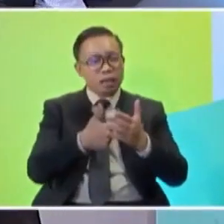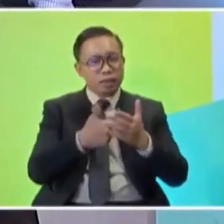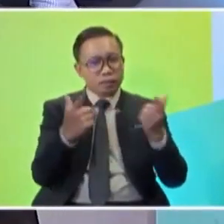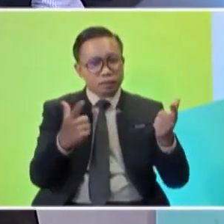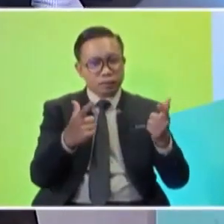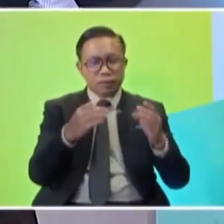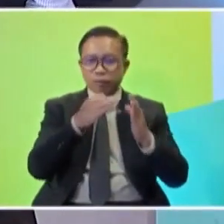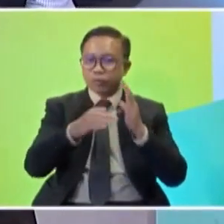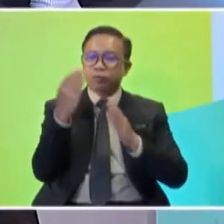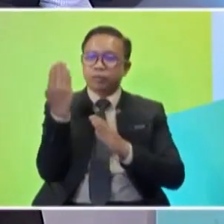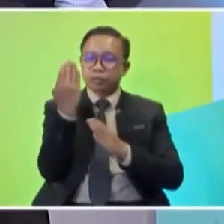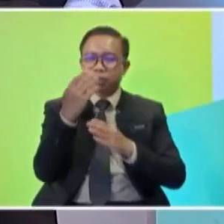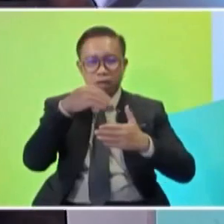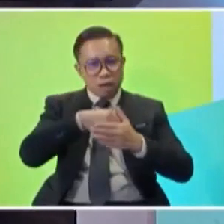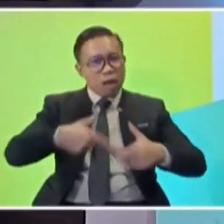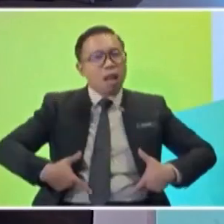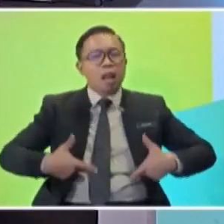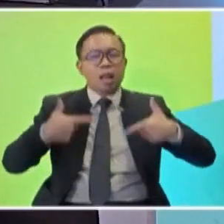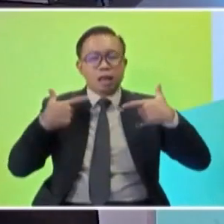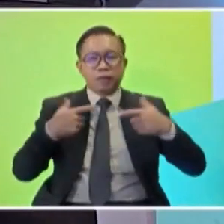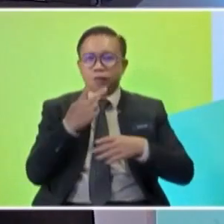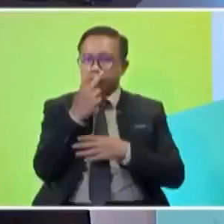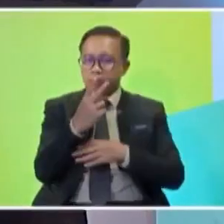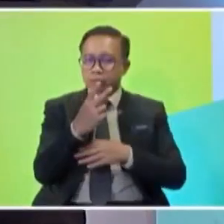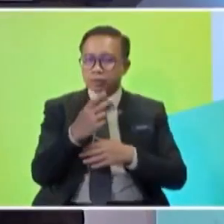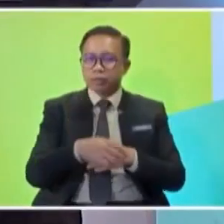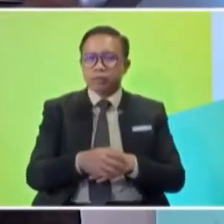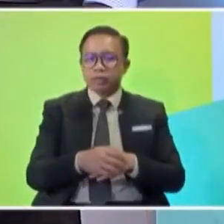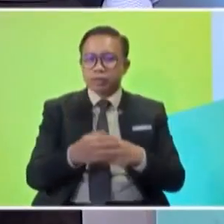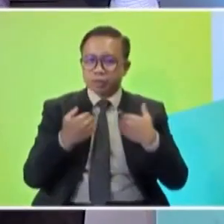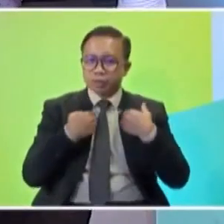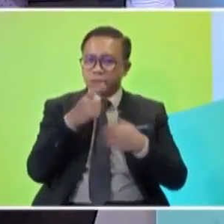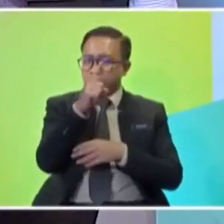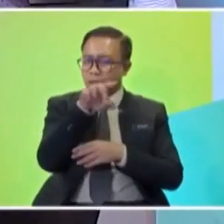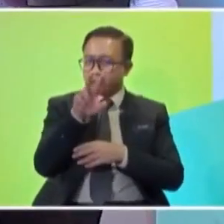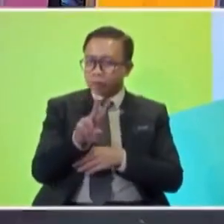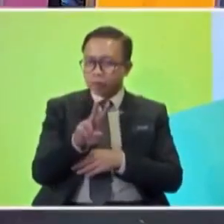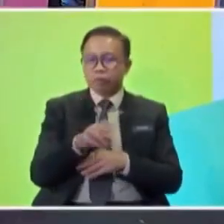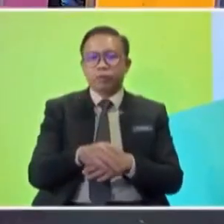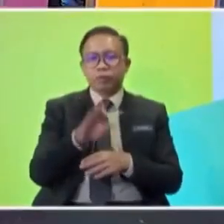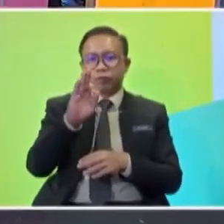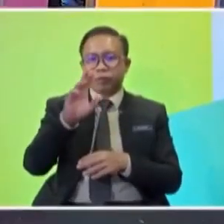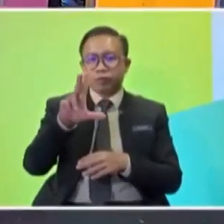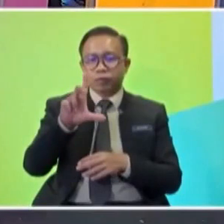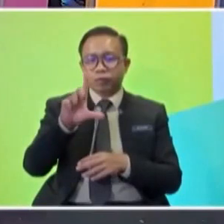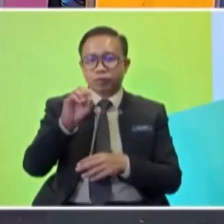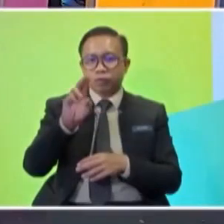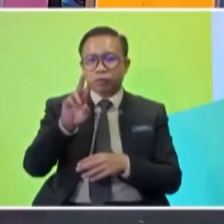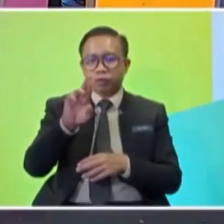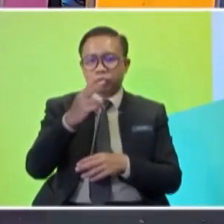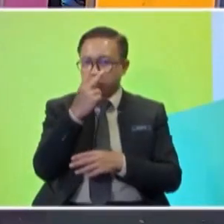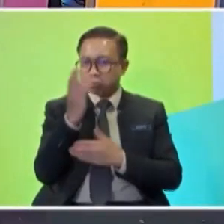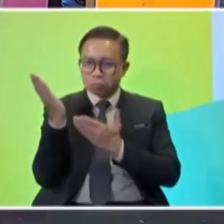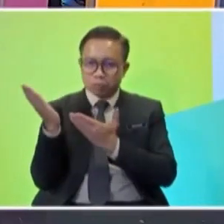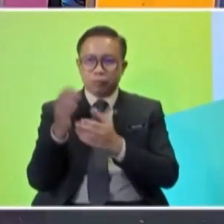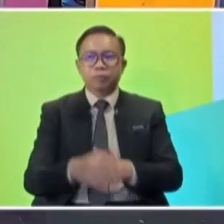real life situation problem. Okay. Okay, Chris, let's say you have half kilogram of flour on the table. Okay. Okay, you have half kilogram of